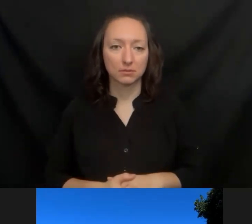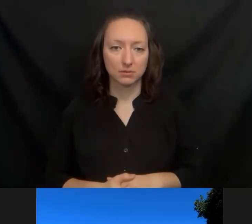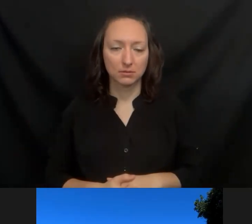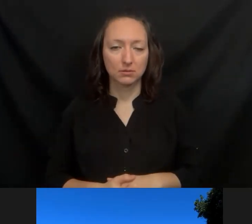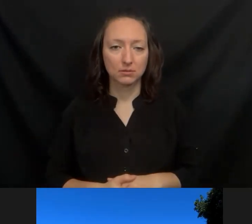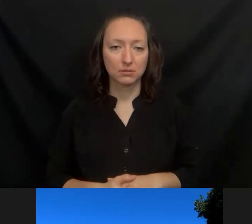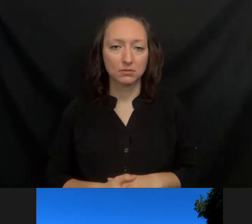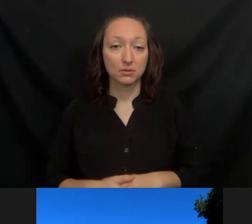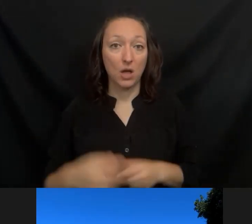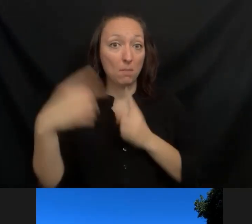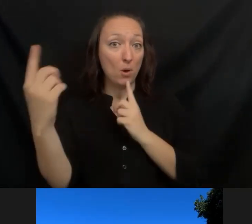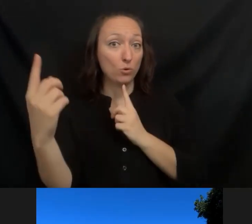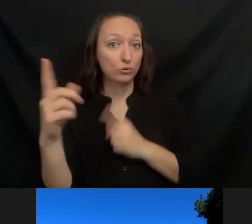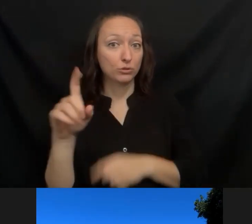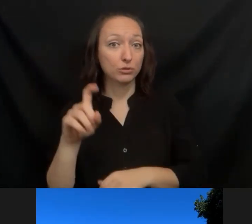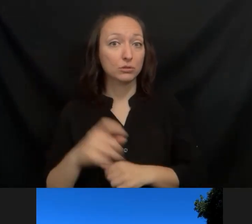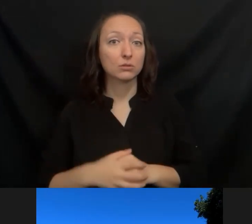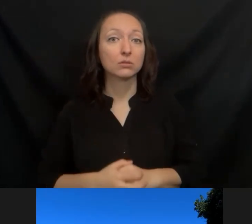Opposed?